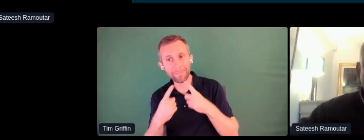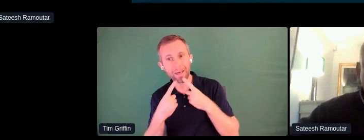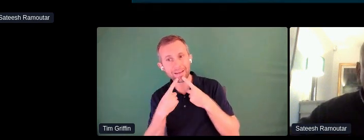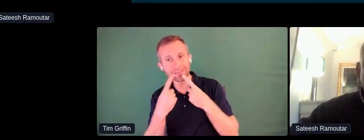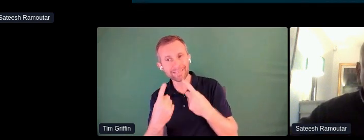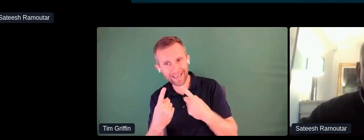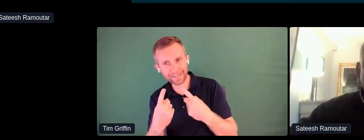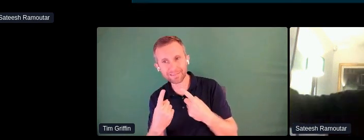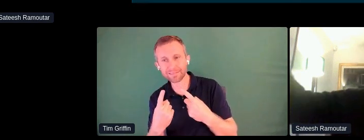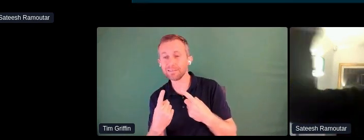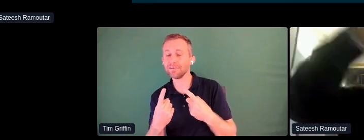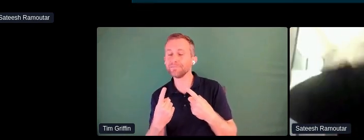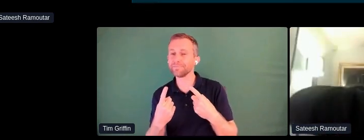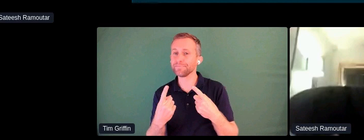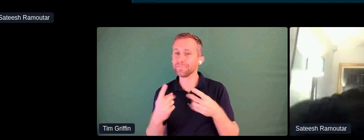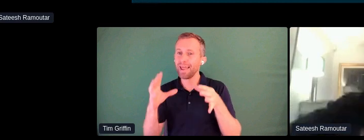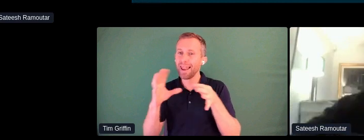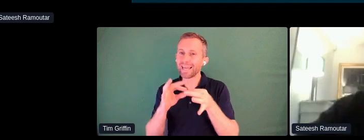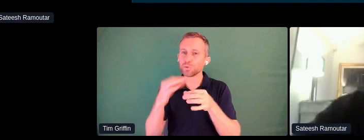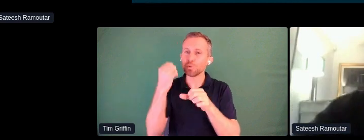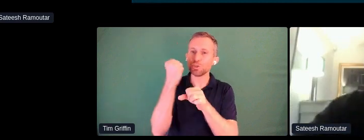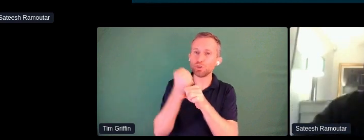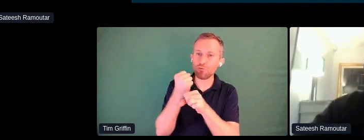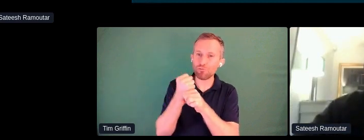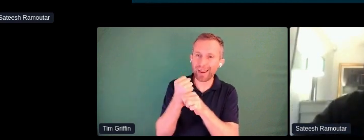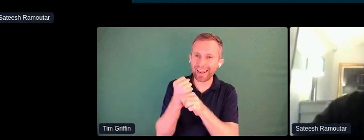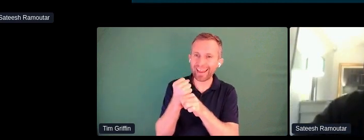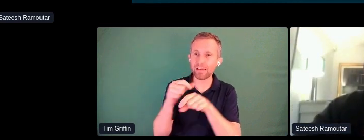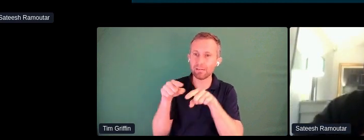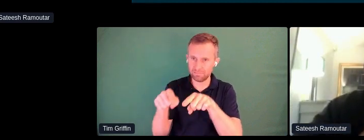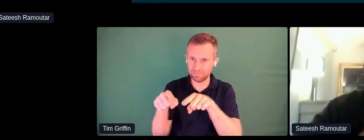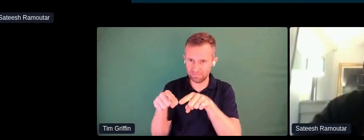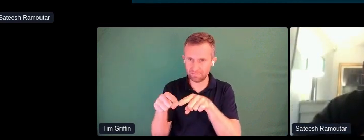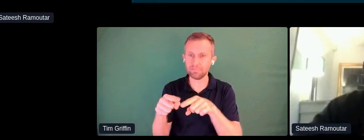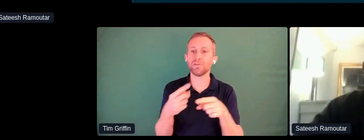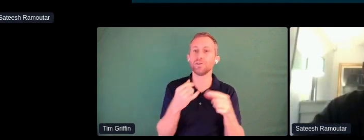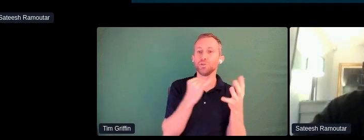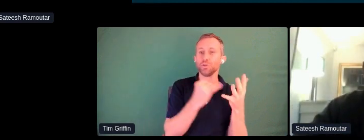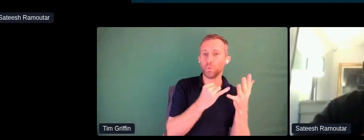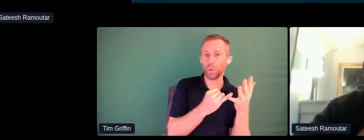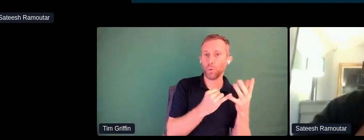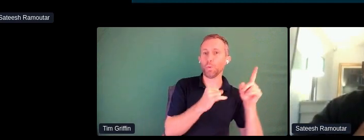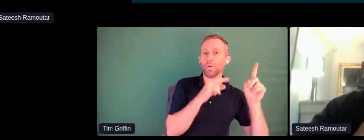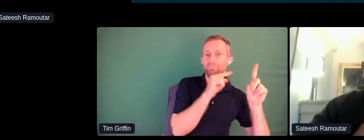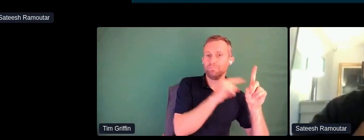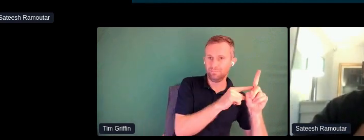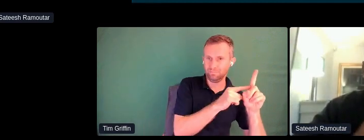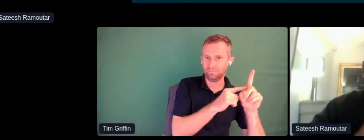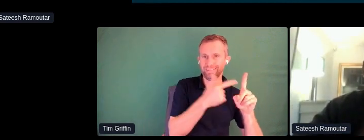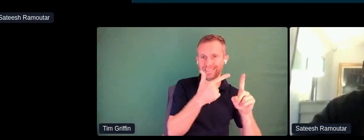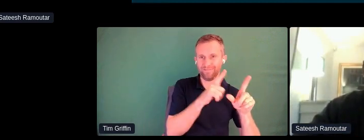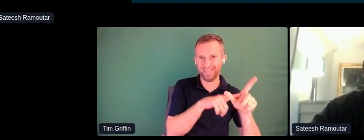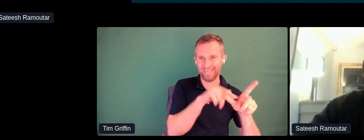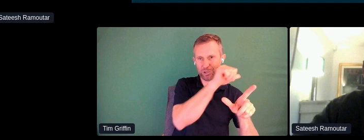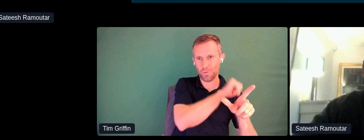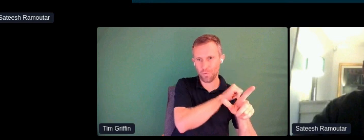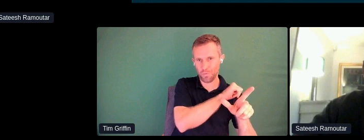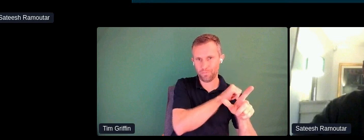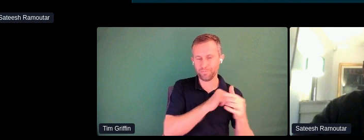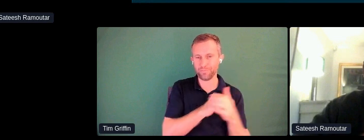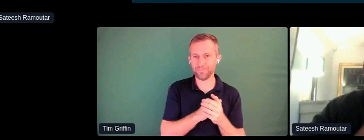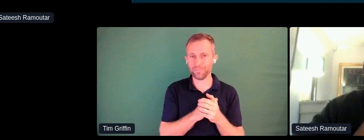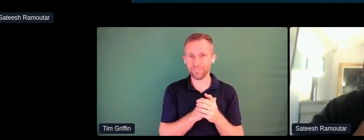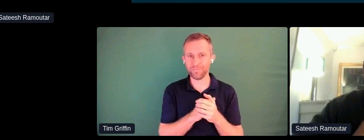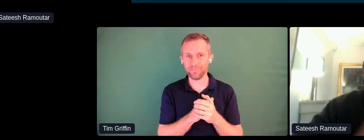in 2022 and Suku in 2010. People saying to us now they don't want to have an embarrassing baby